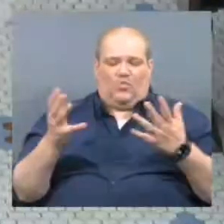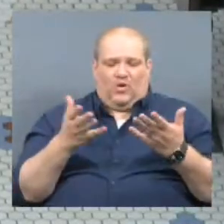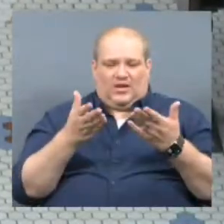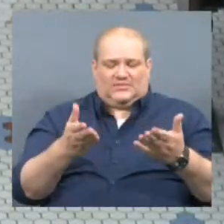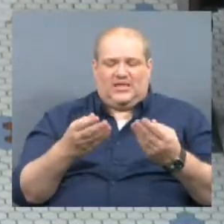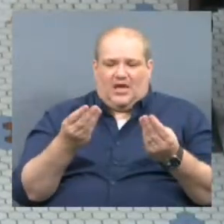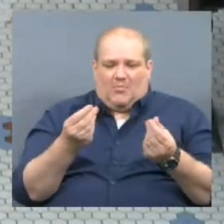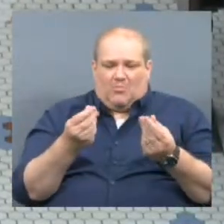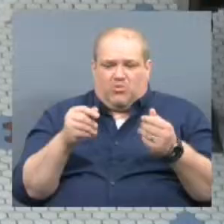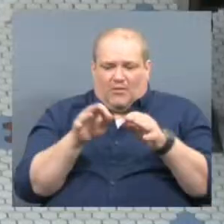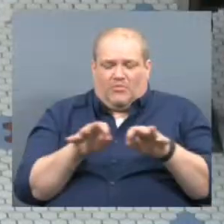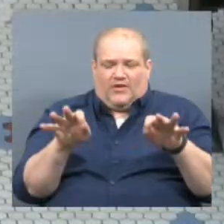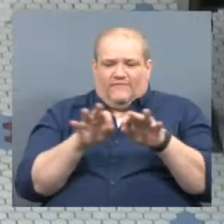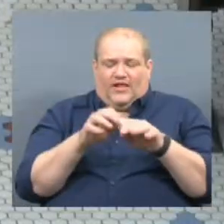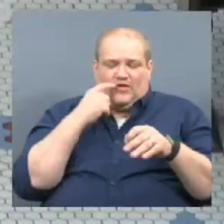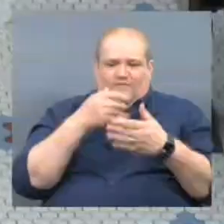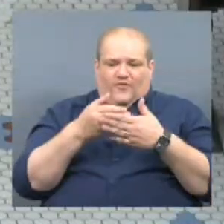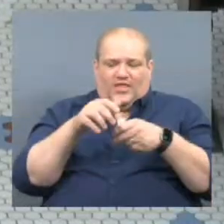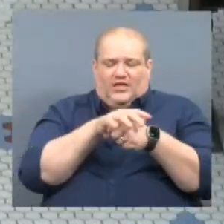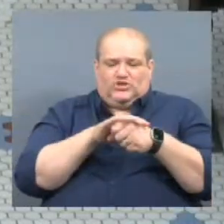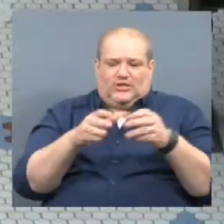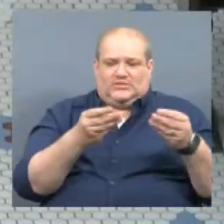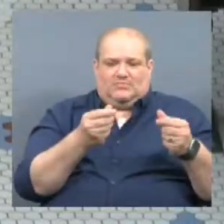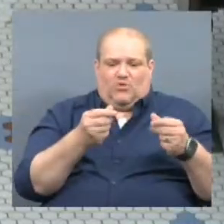and property values of the adjacent properties.